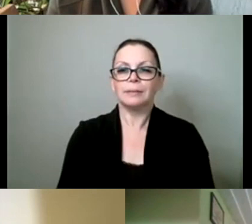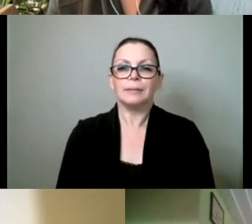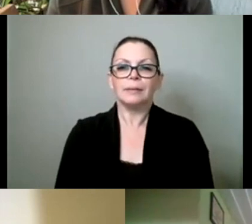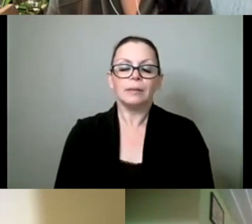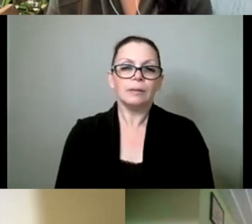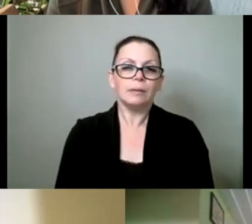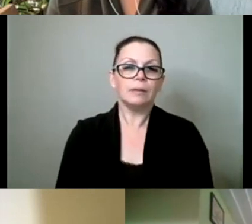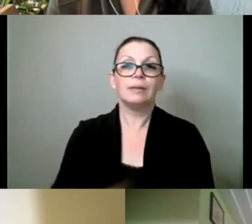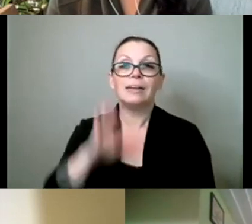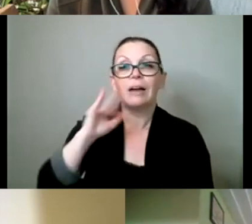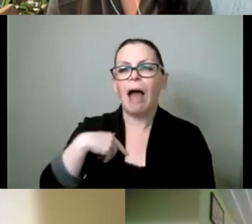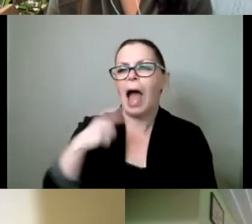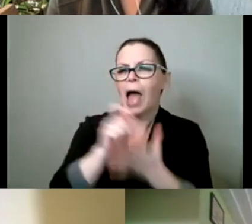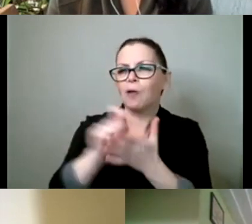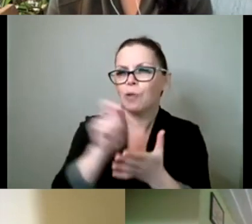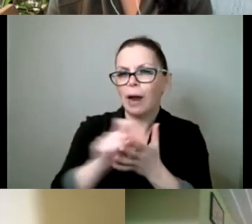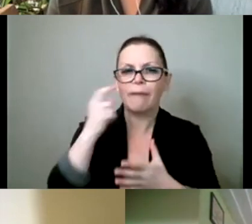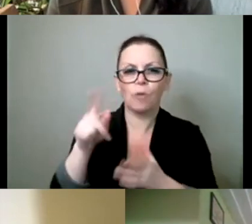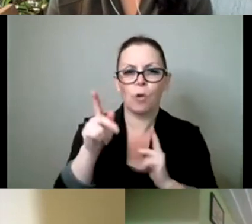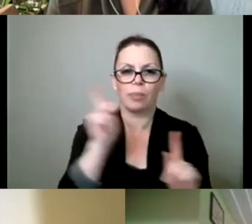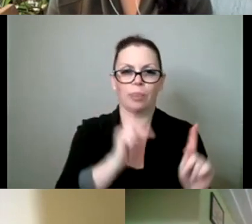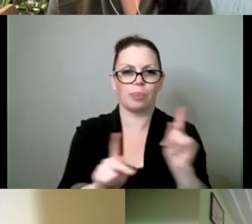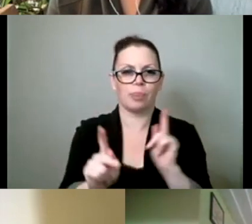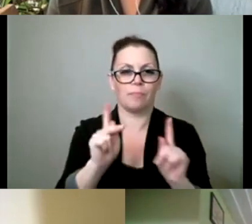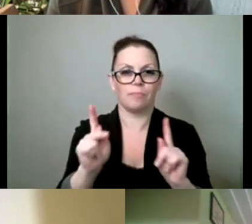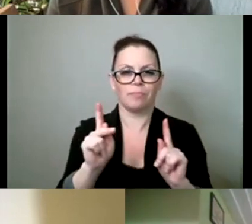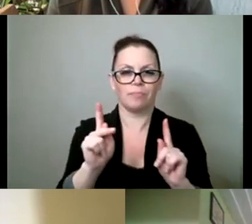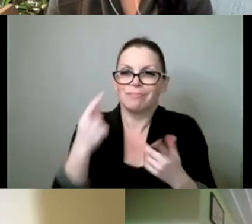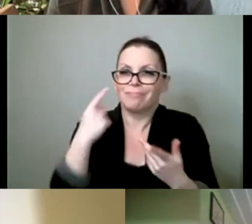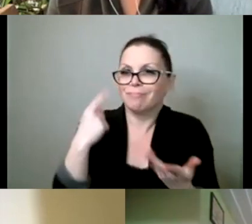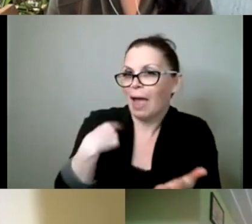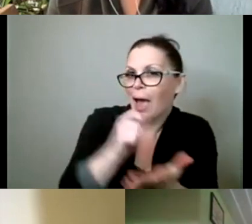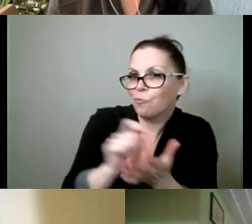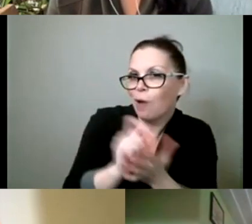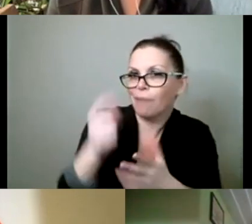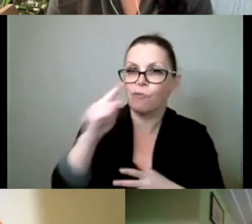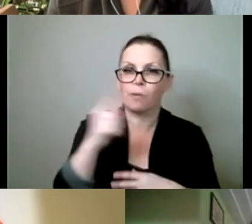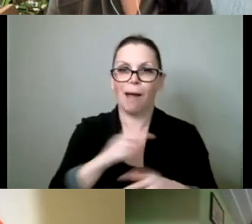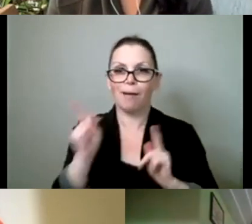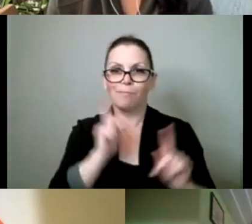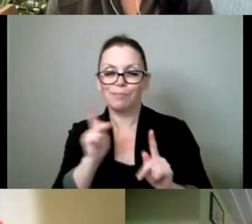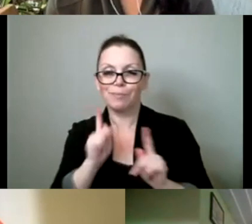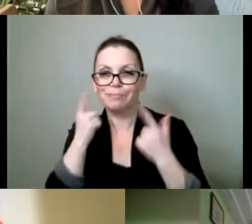you know, I write for the people, I write for my people.